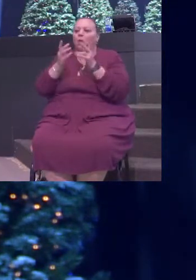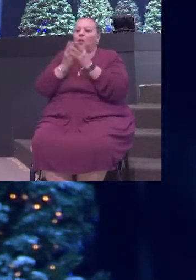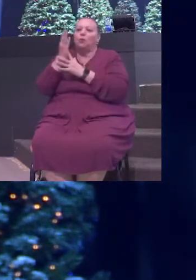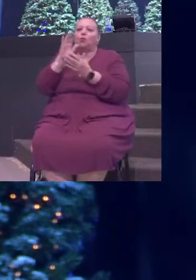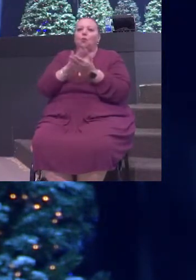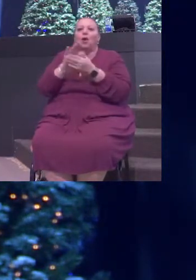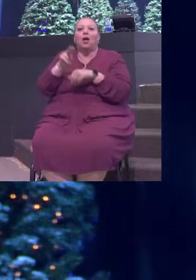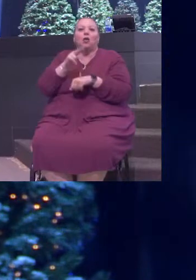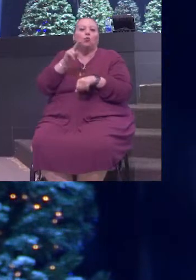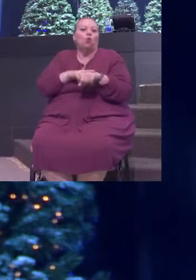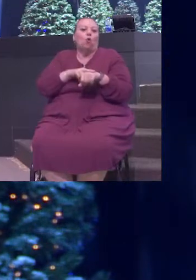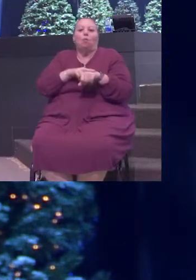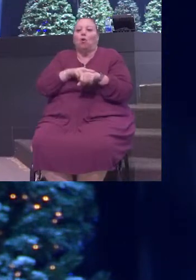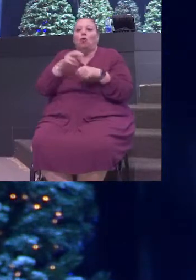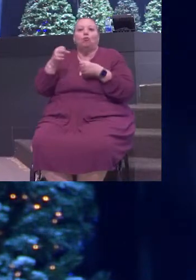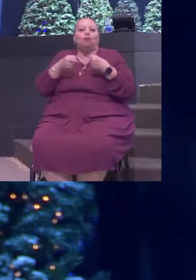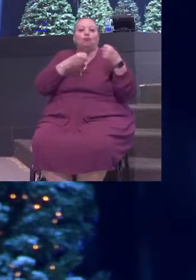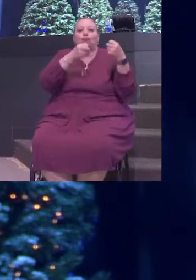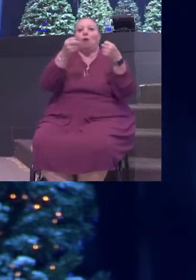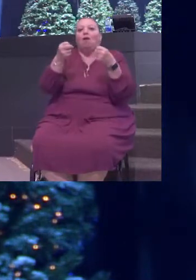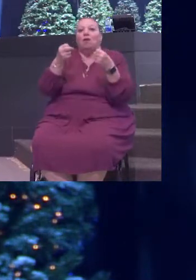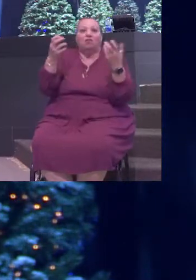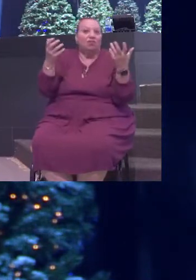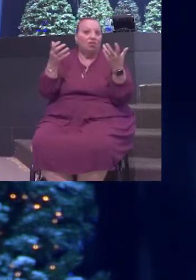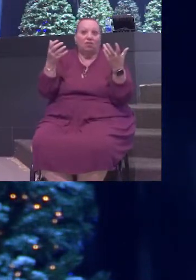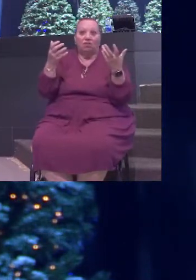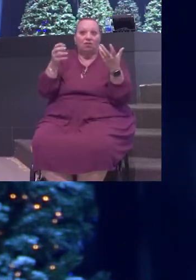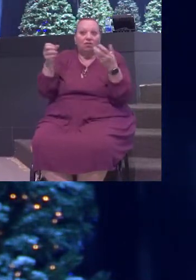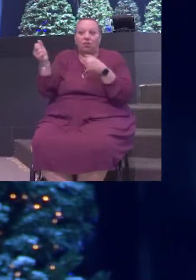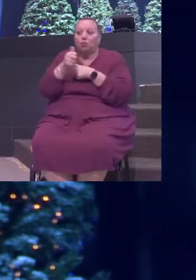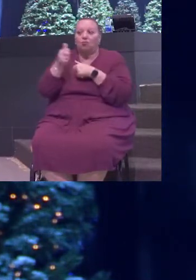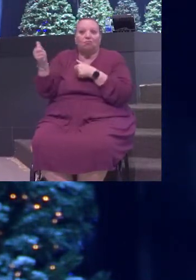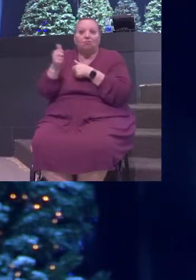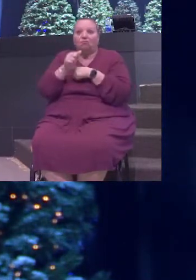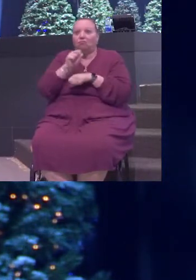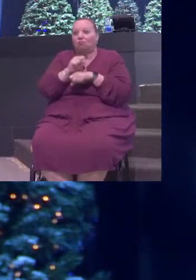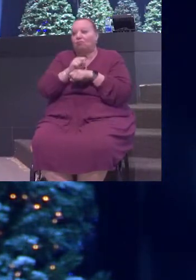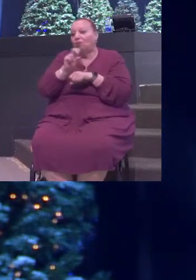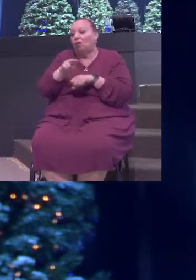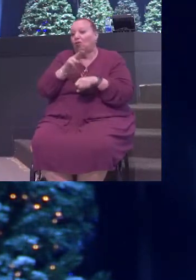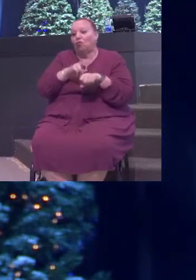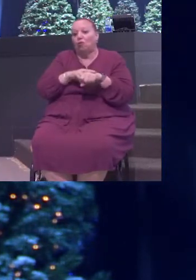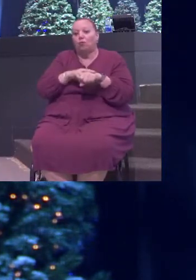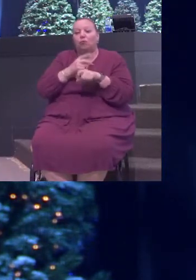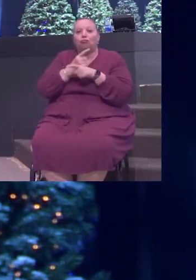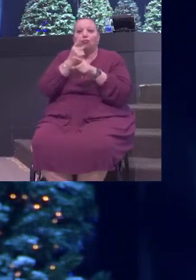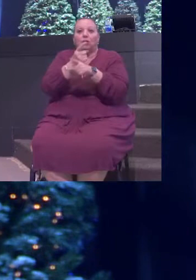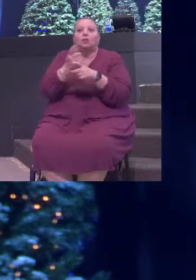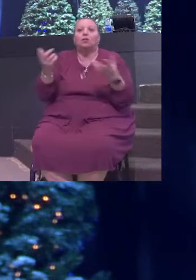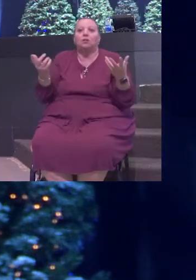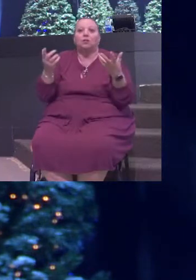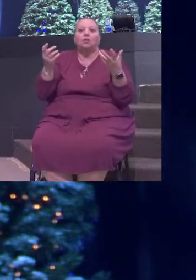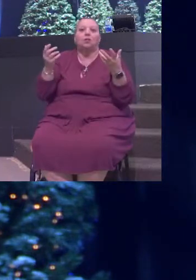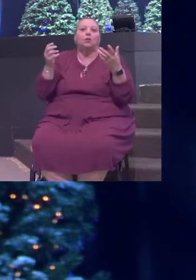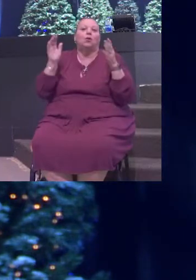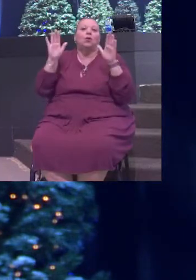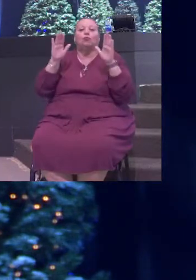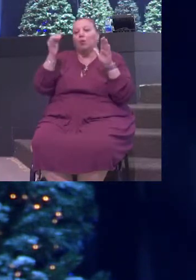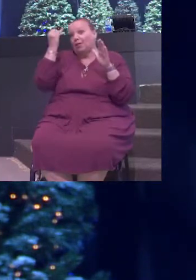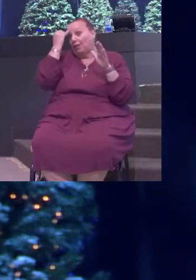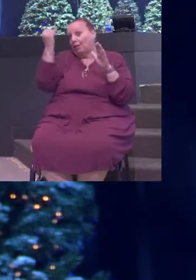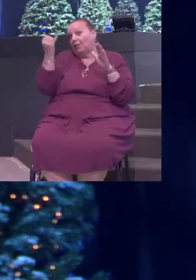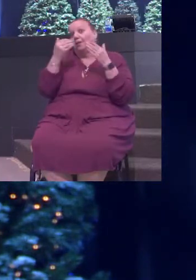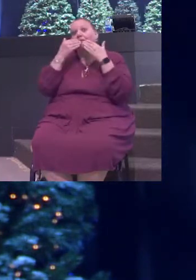my normal driving commute, my normal driving routine. What a great